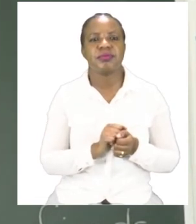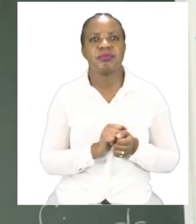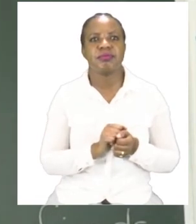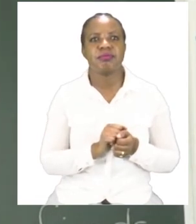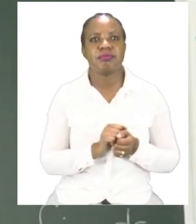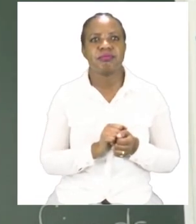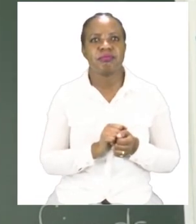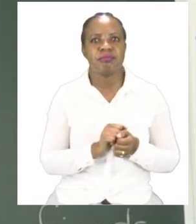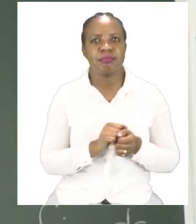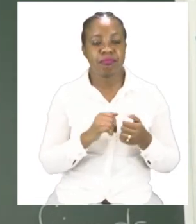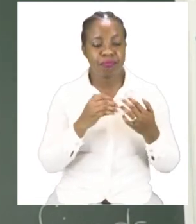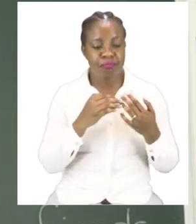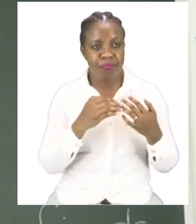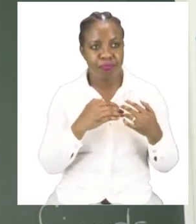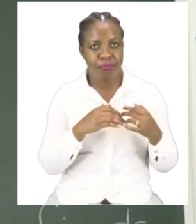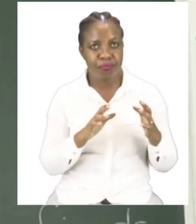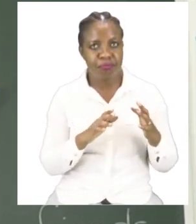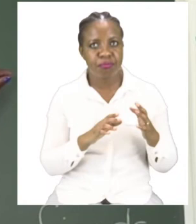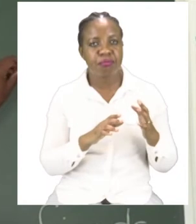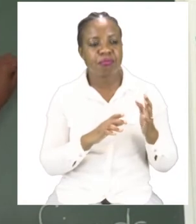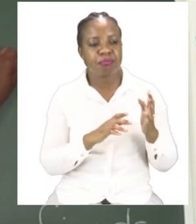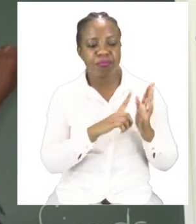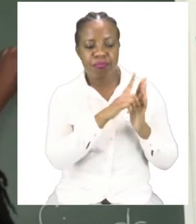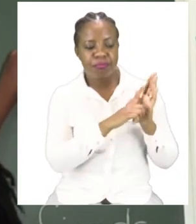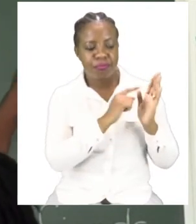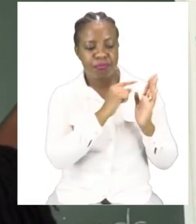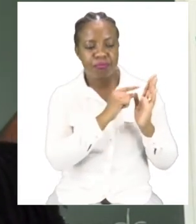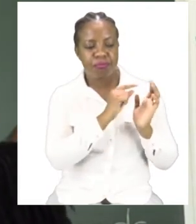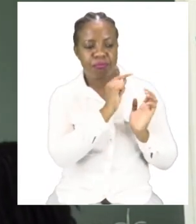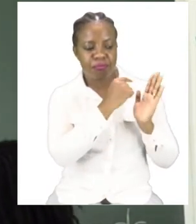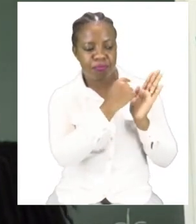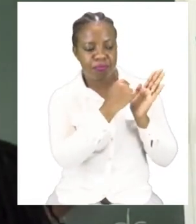you find a word, it's very important, boys and girls, to